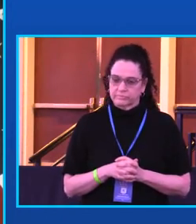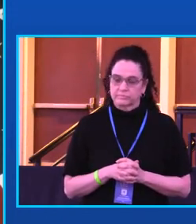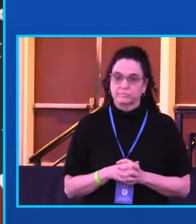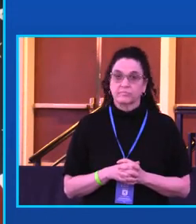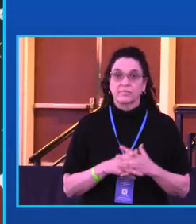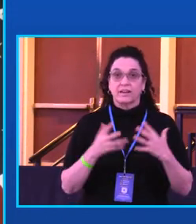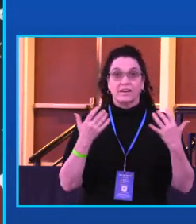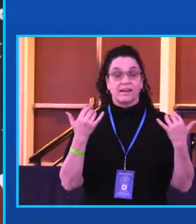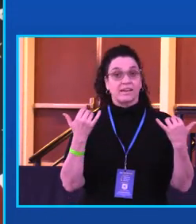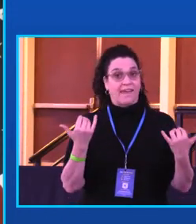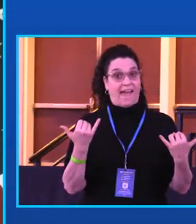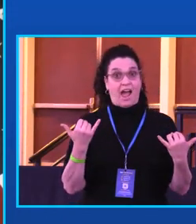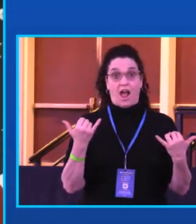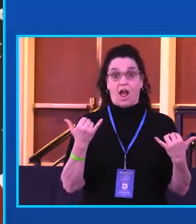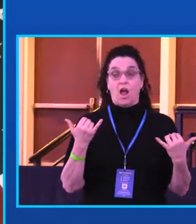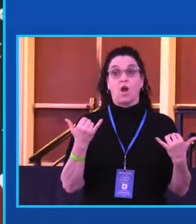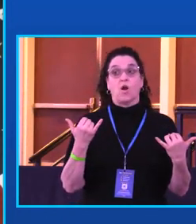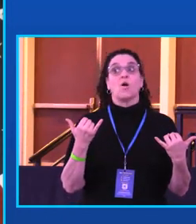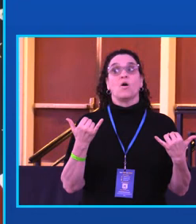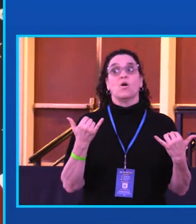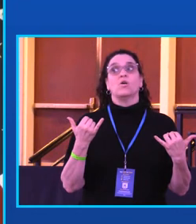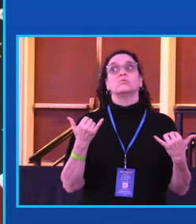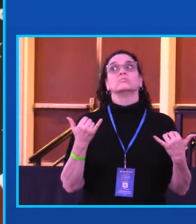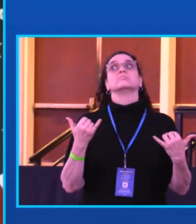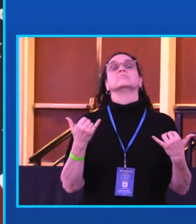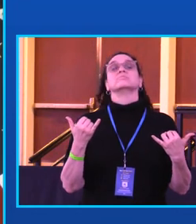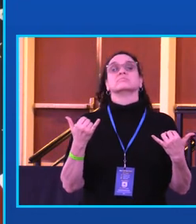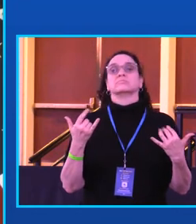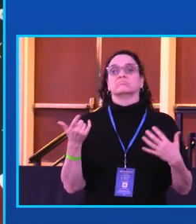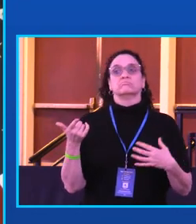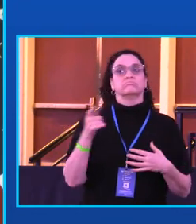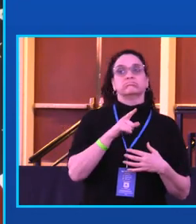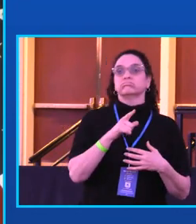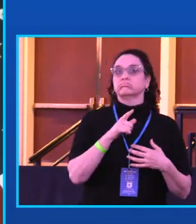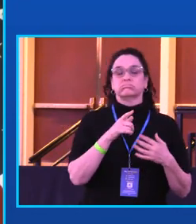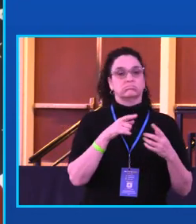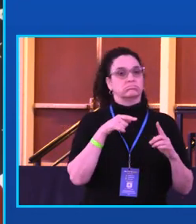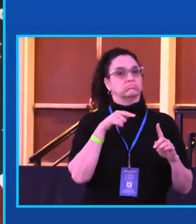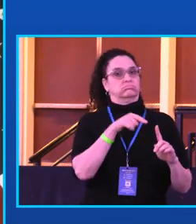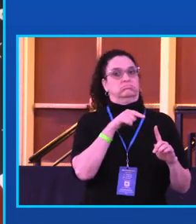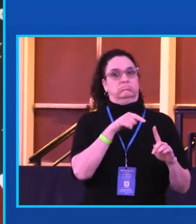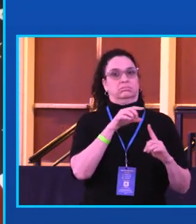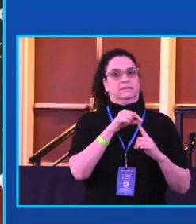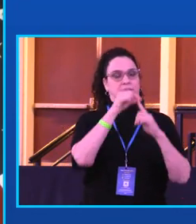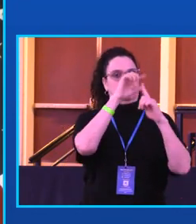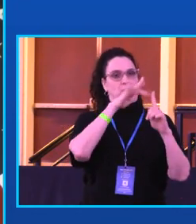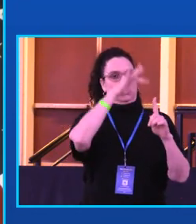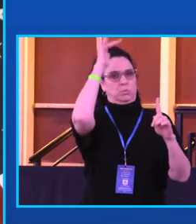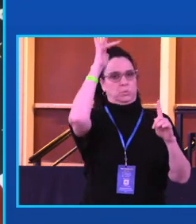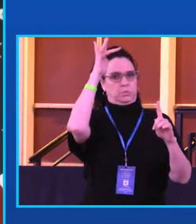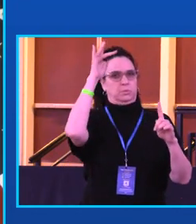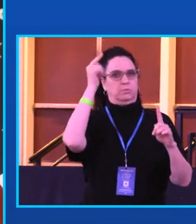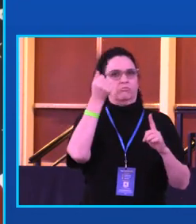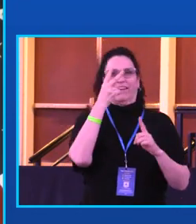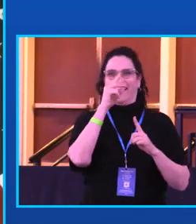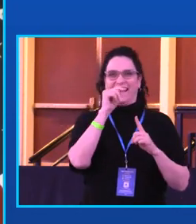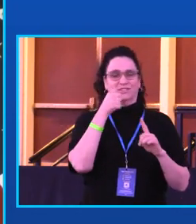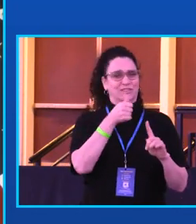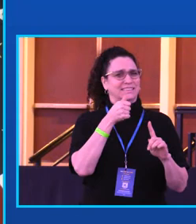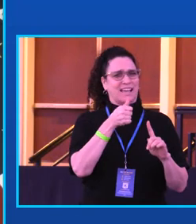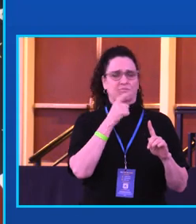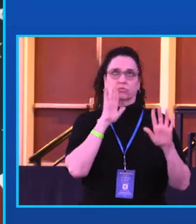Now, my friends, I want to turn things over to a special guest and a shining example